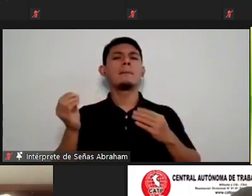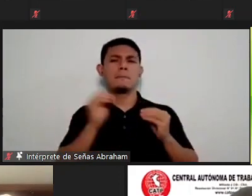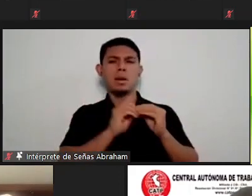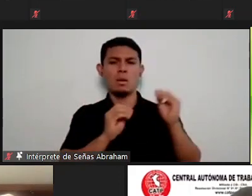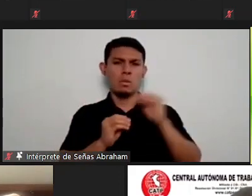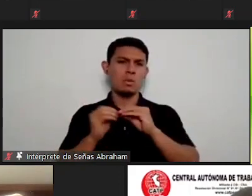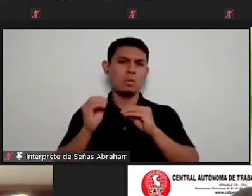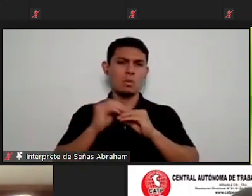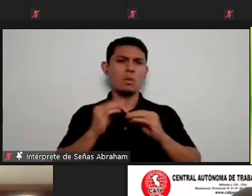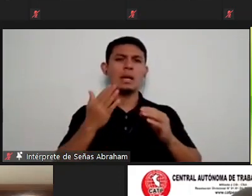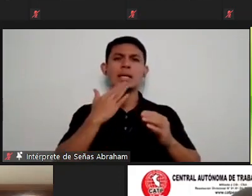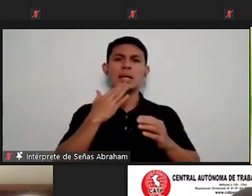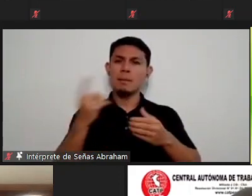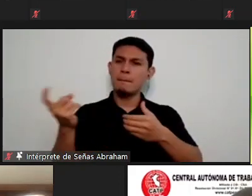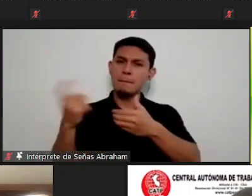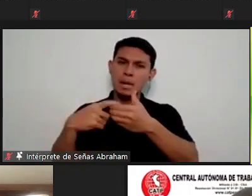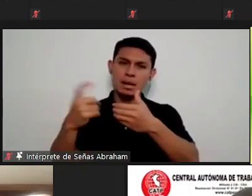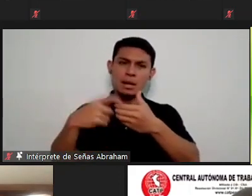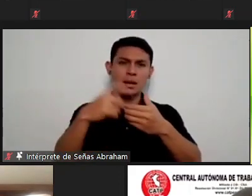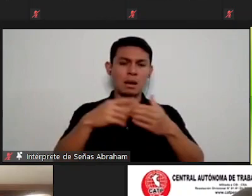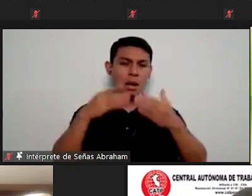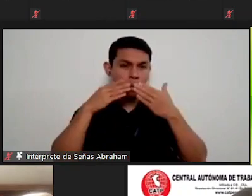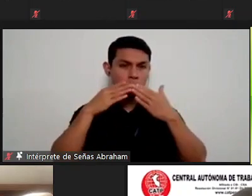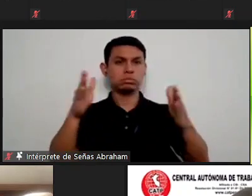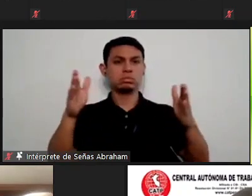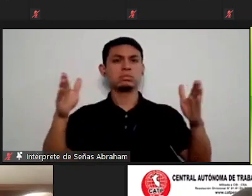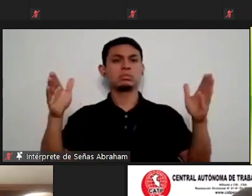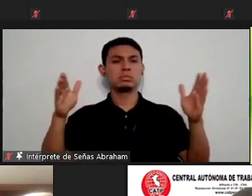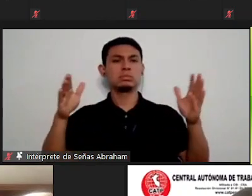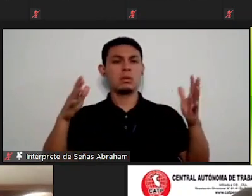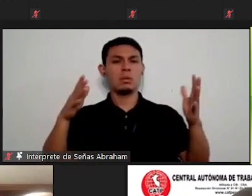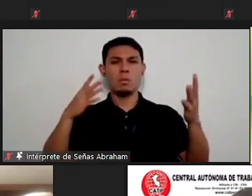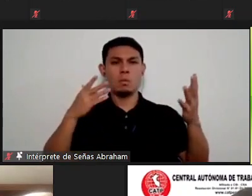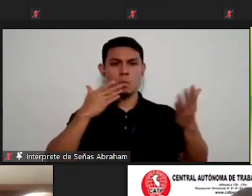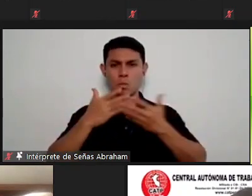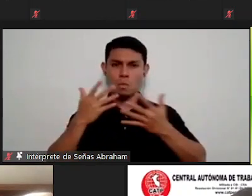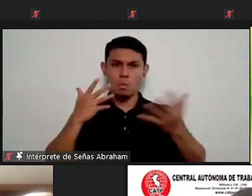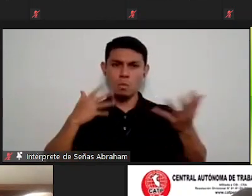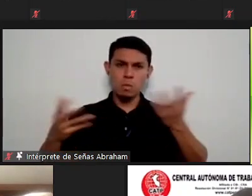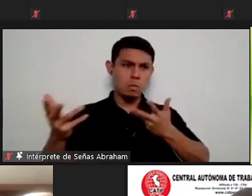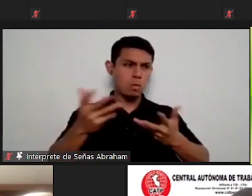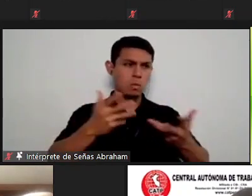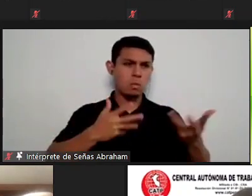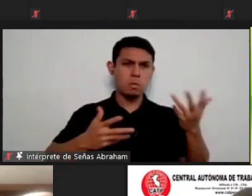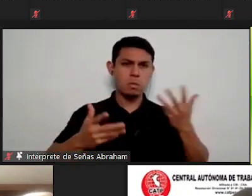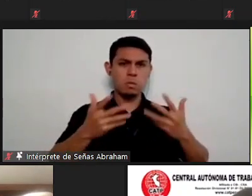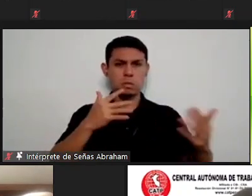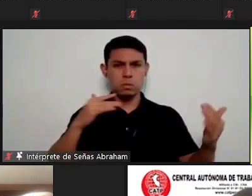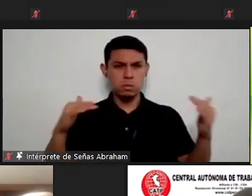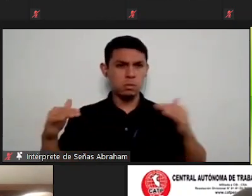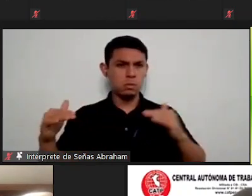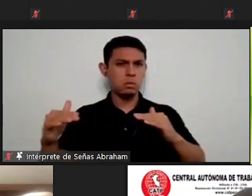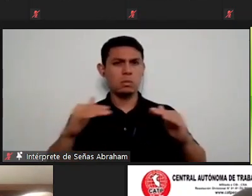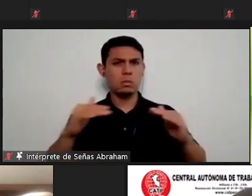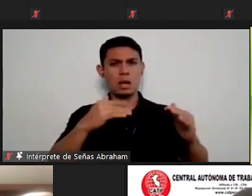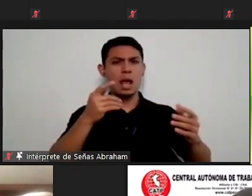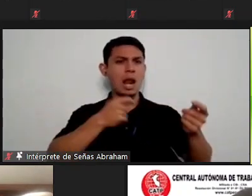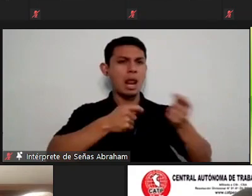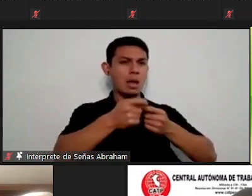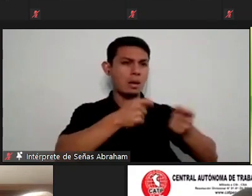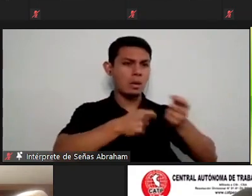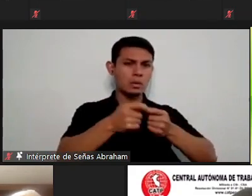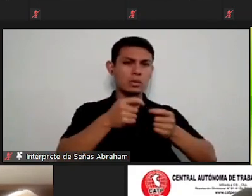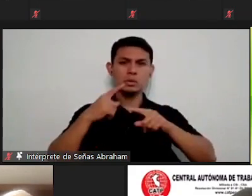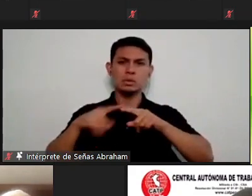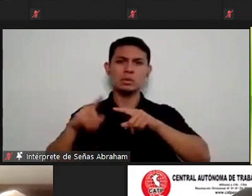and decentralized manner with the business sector indigenous people trade unions and civil society